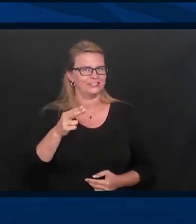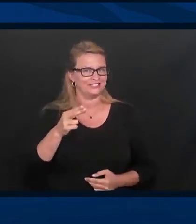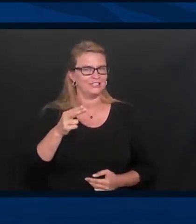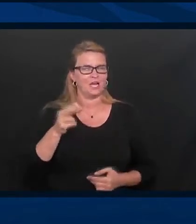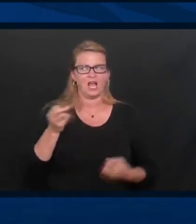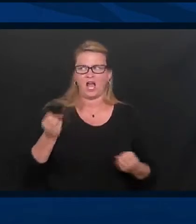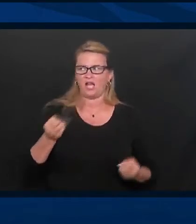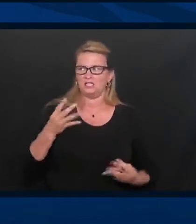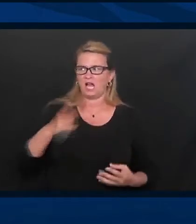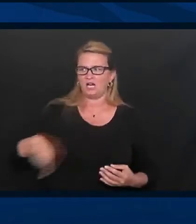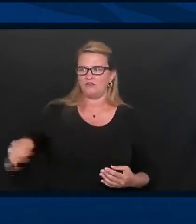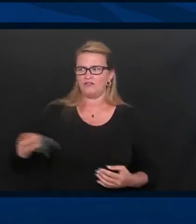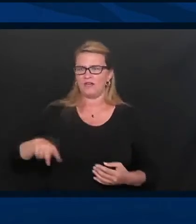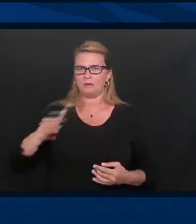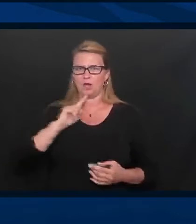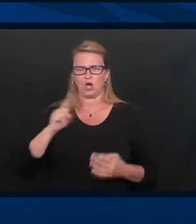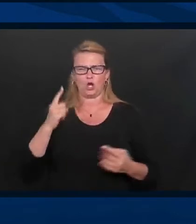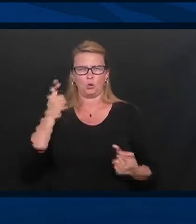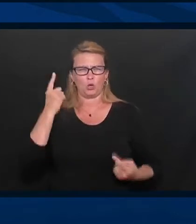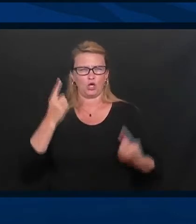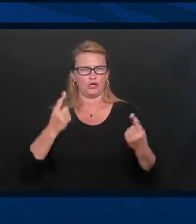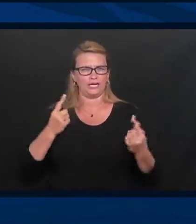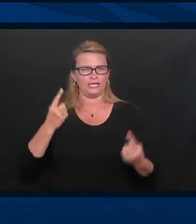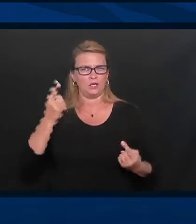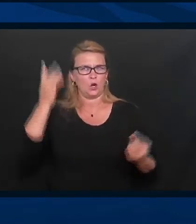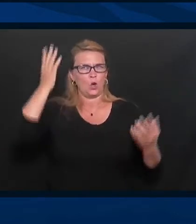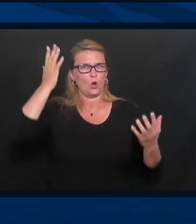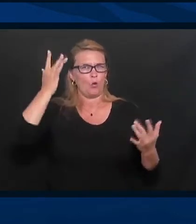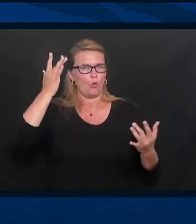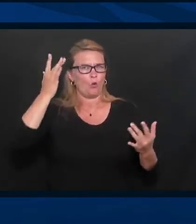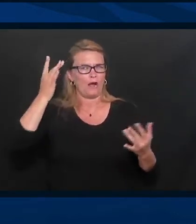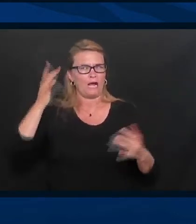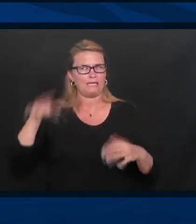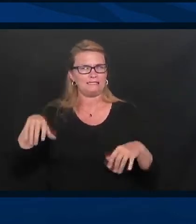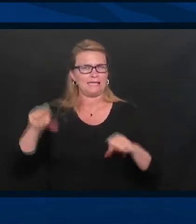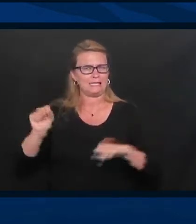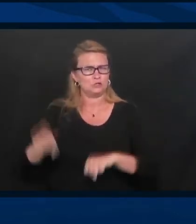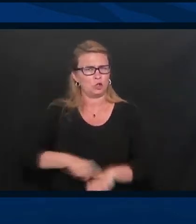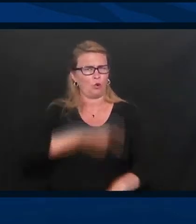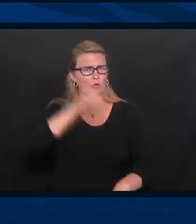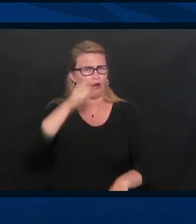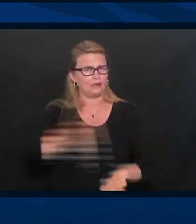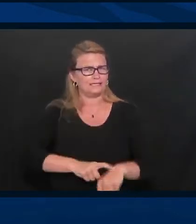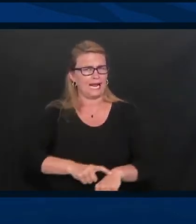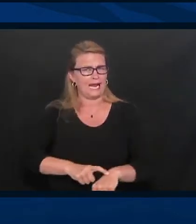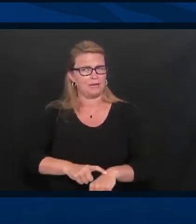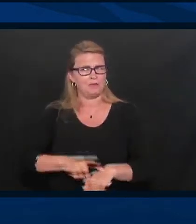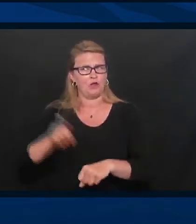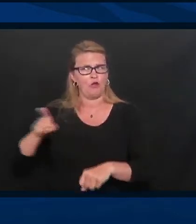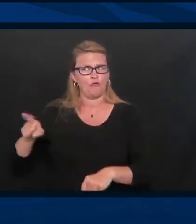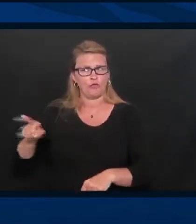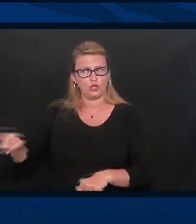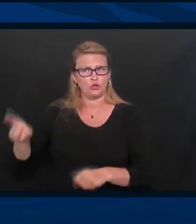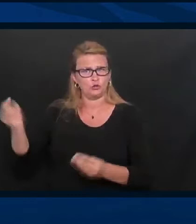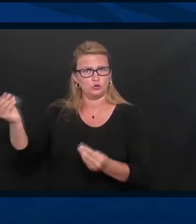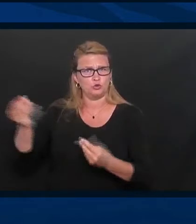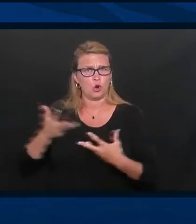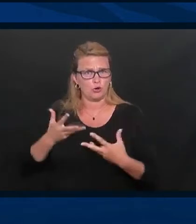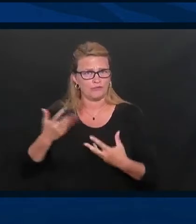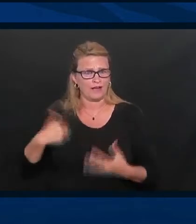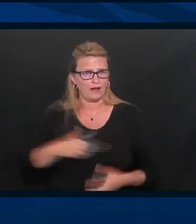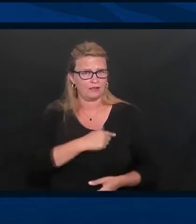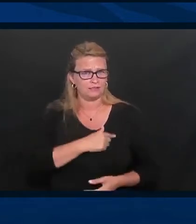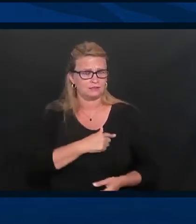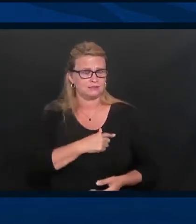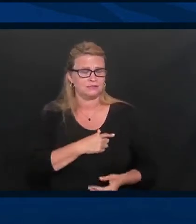constituents are worried about why it took so long for them to be notified, and kind of the safeguard practices. Can you kind of elaborate what